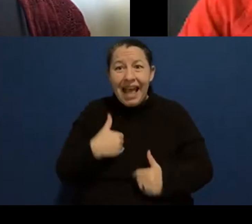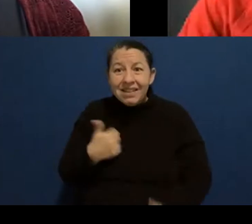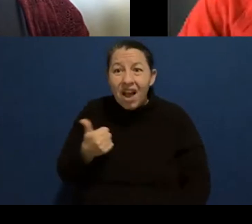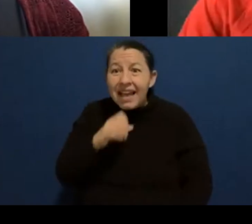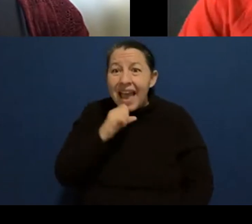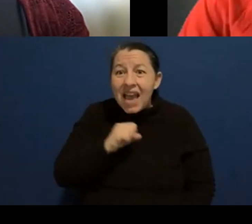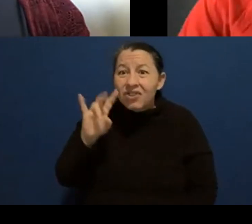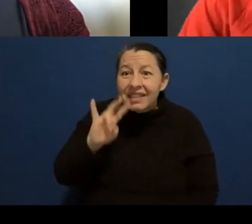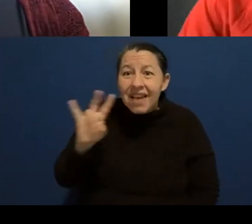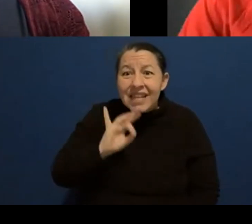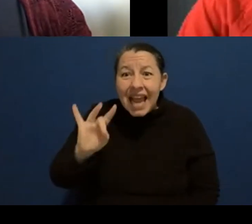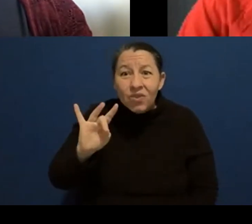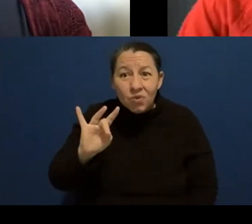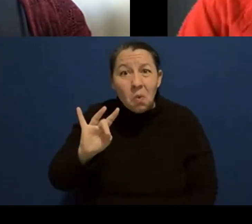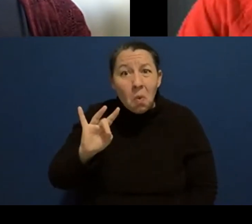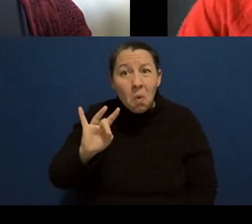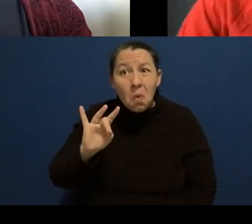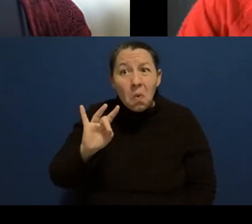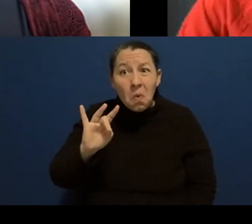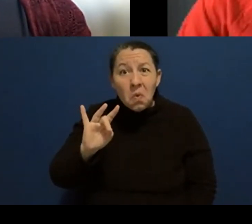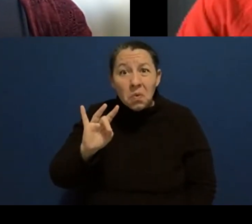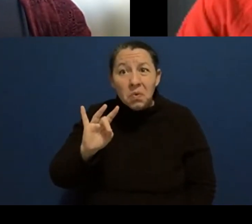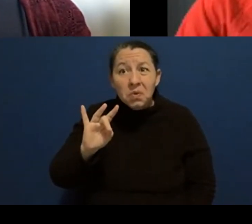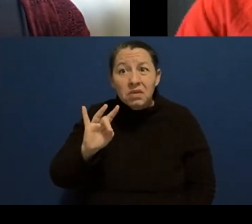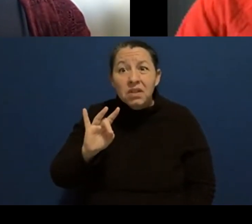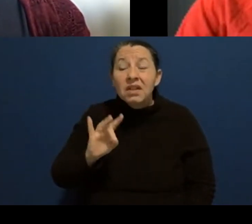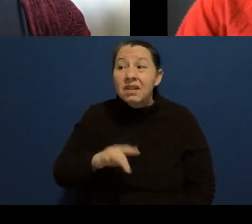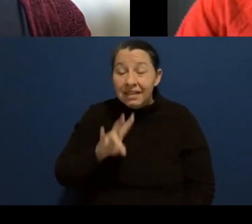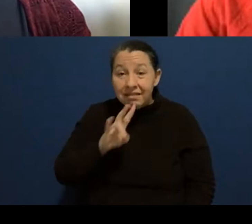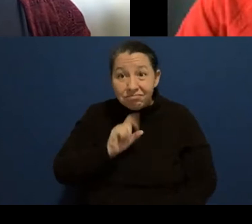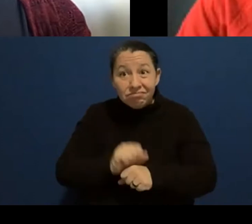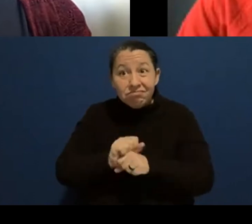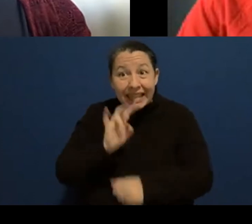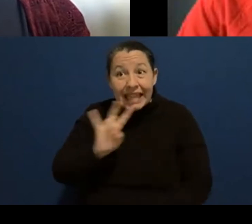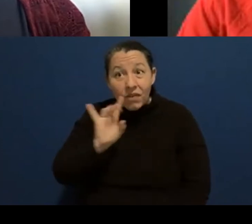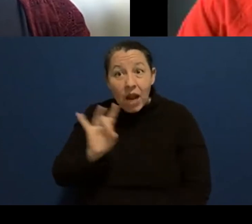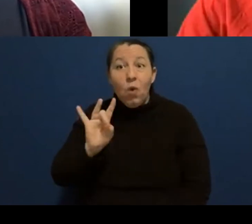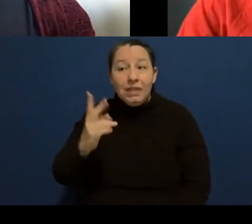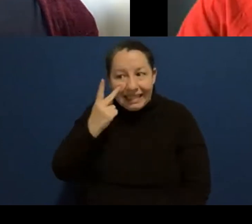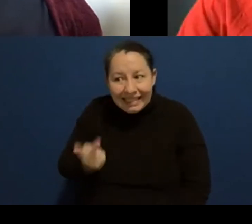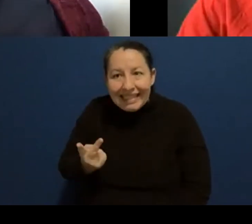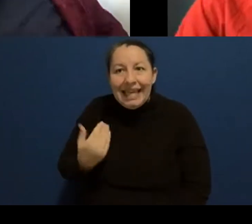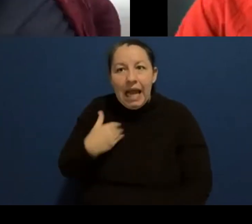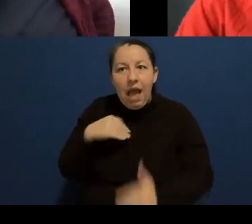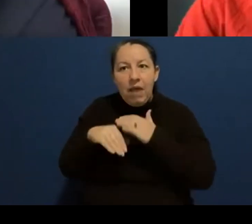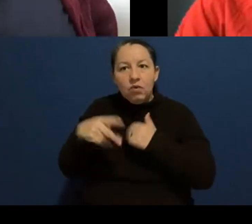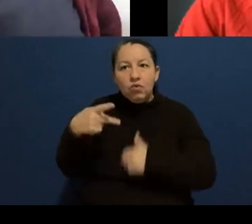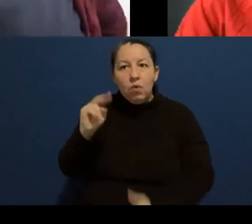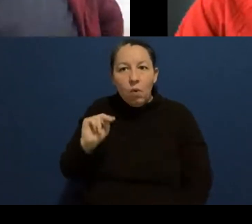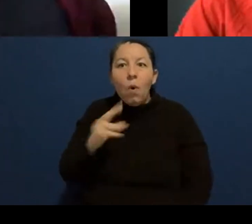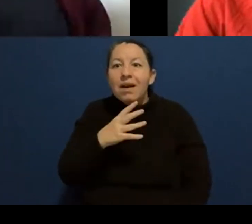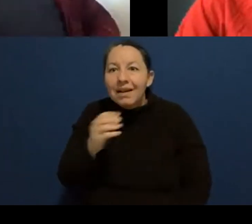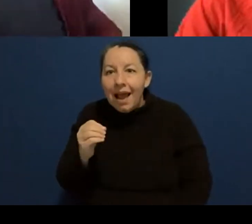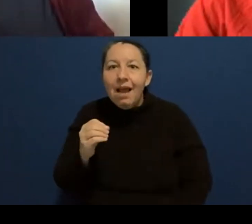8 are seeing and having access to pornography on internet and games they're